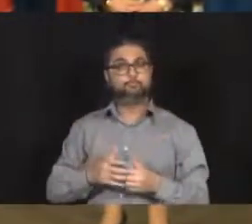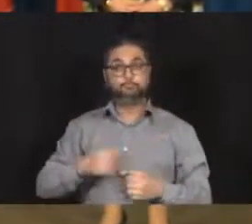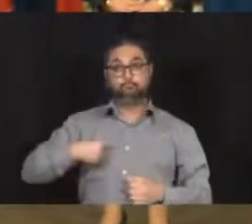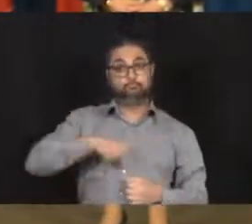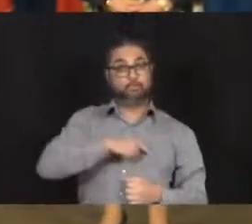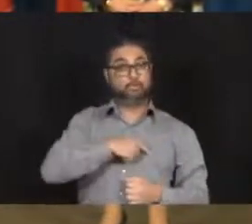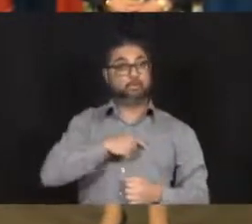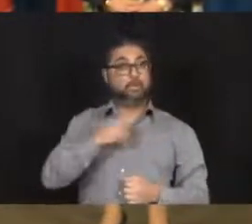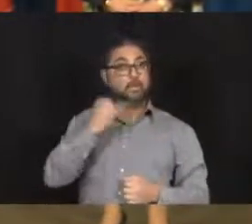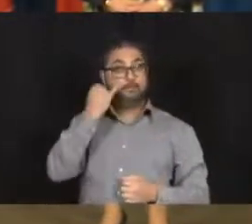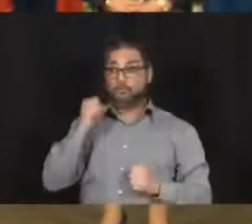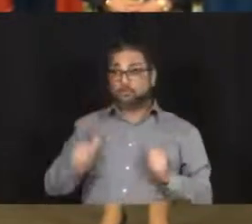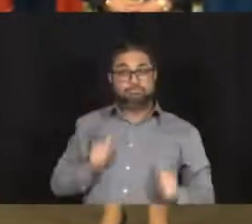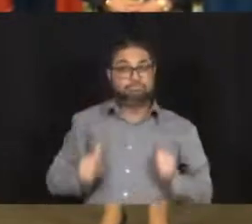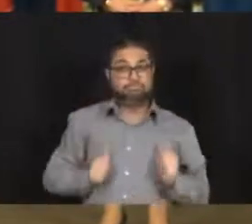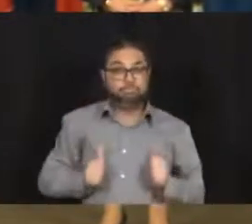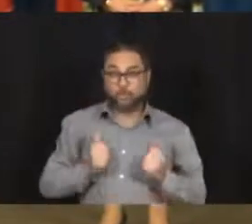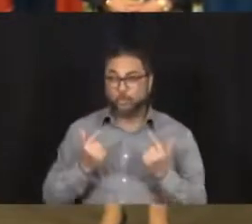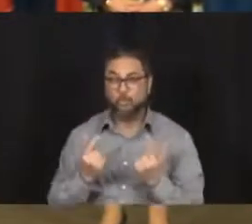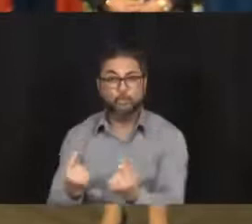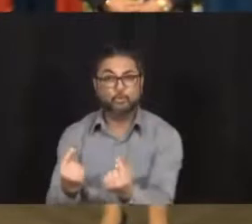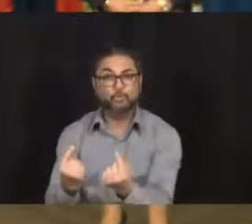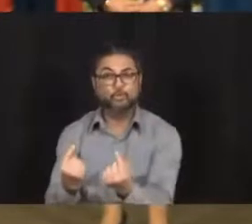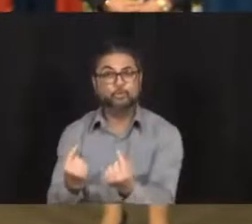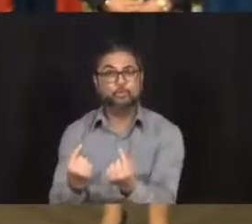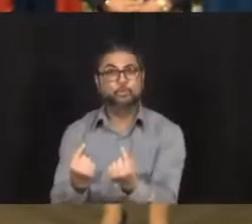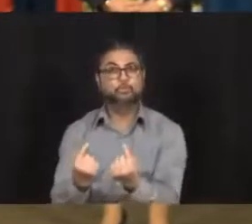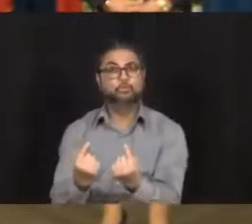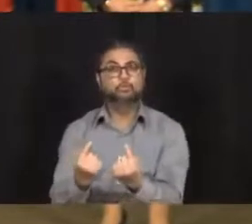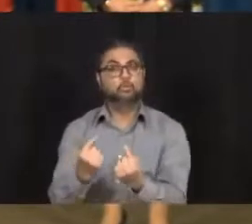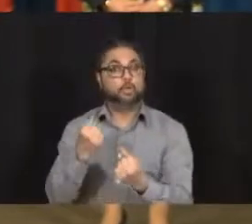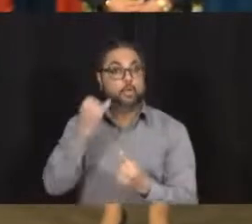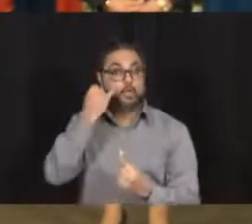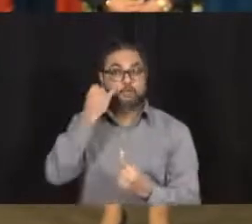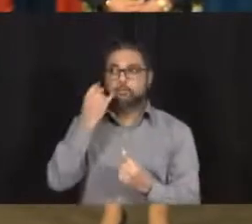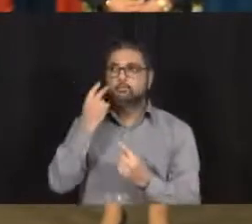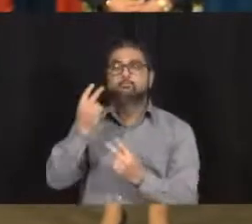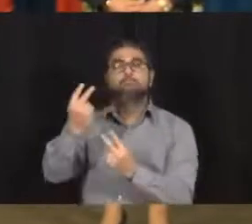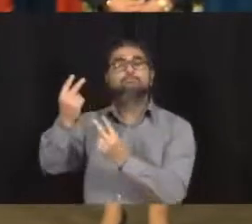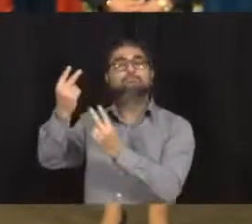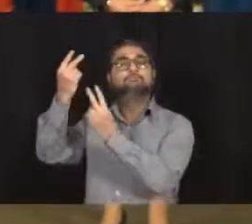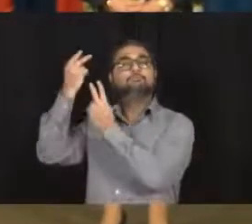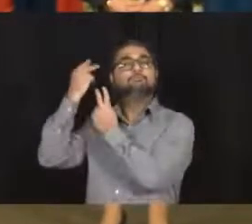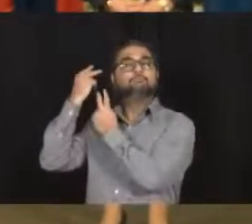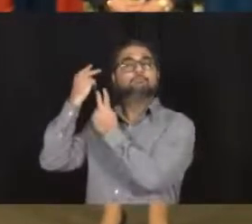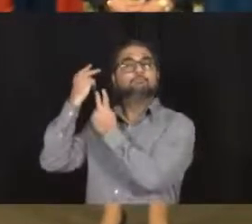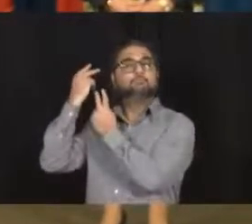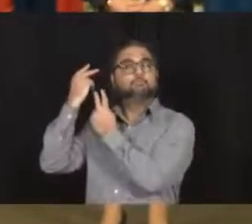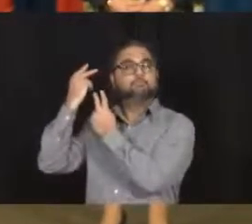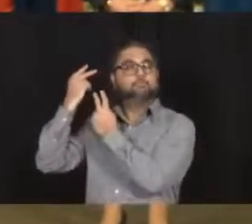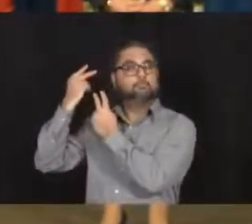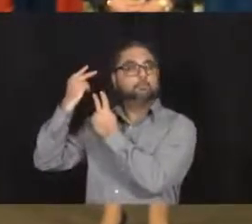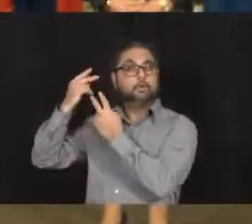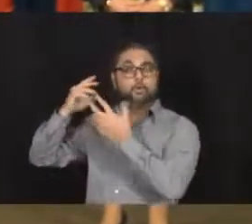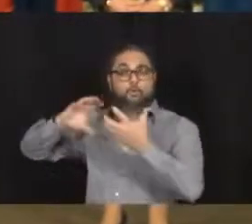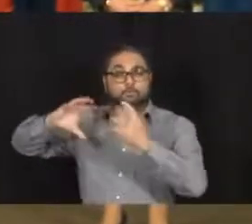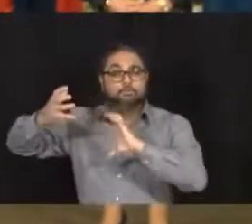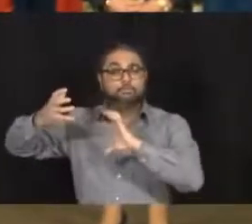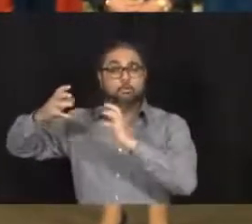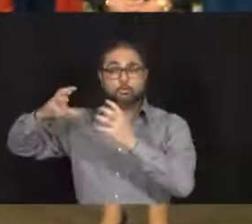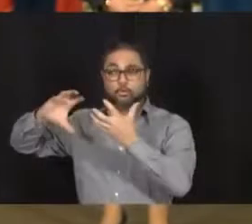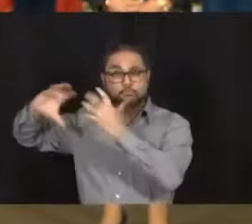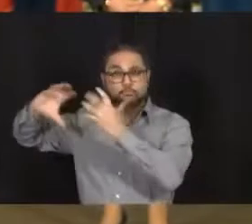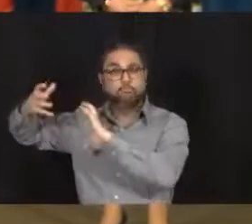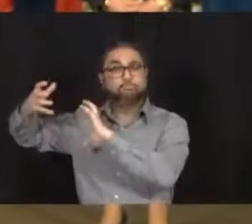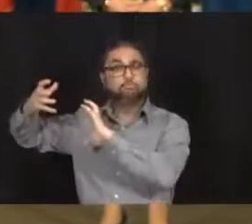back, if we look to the struggles of past generations, we see that